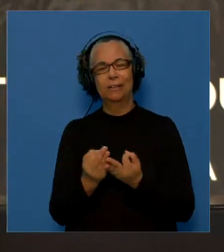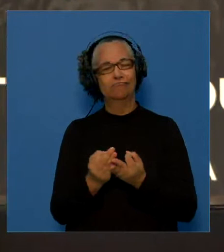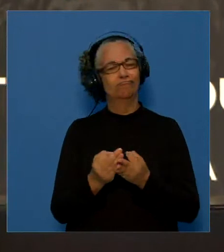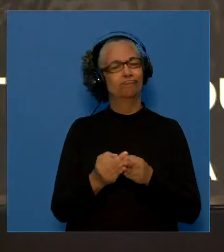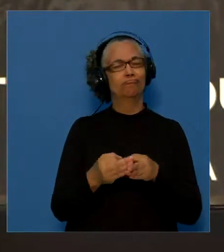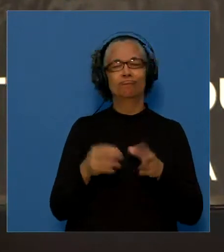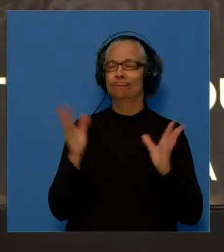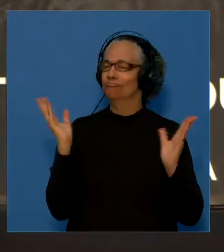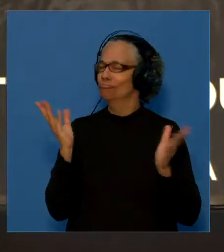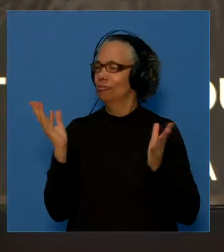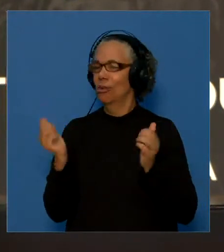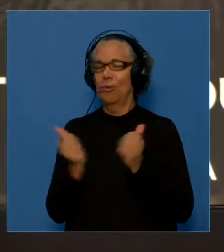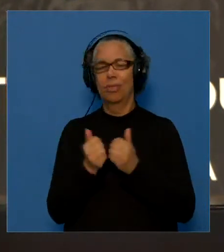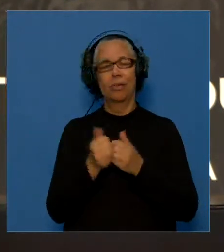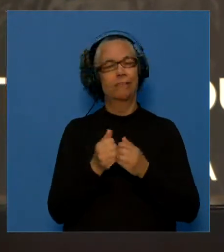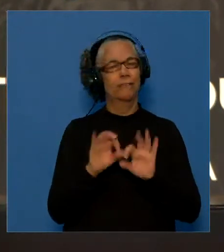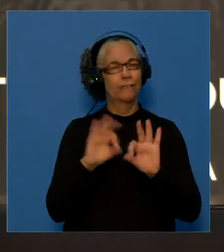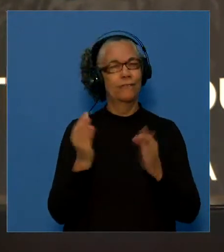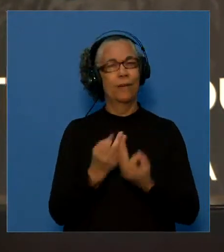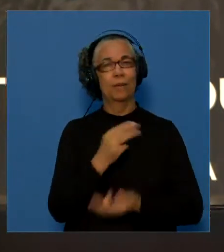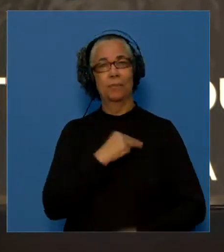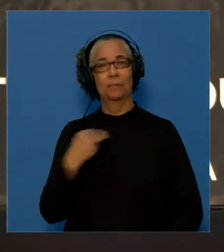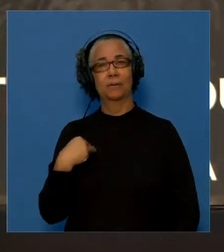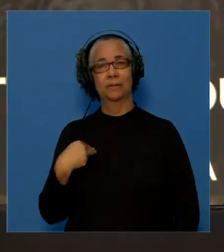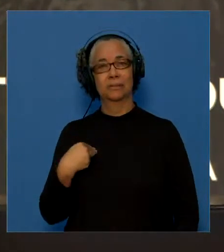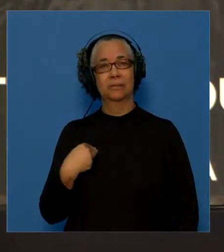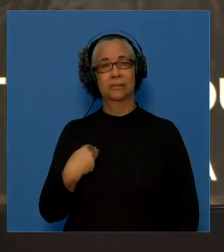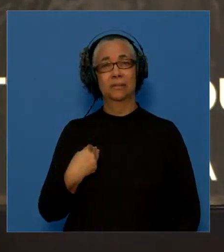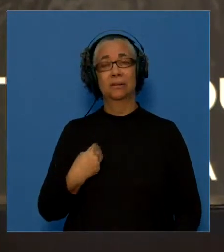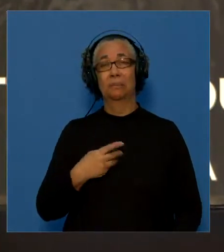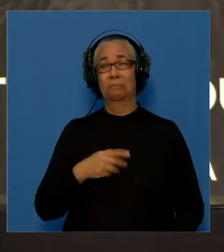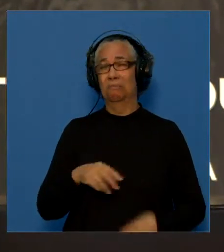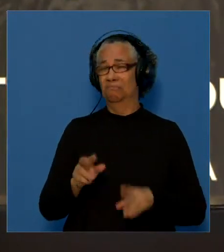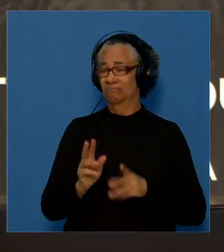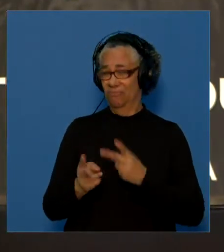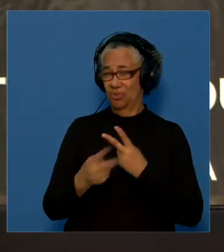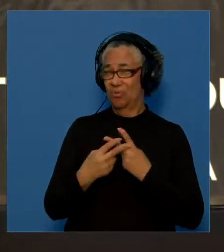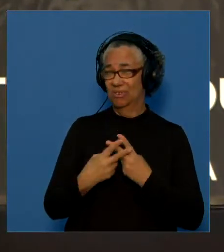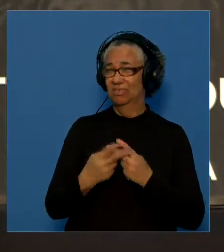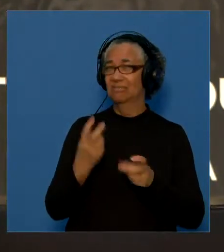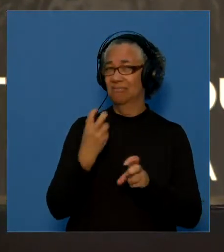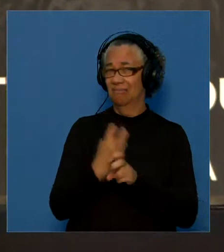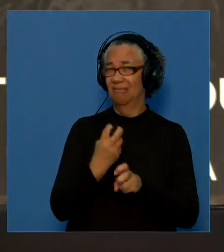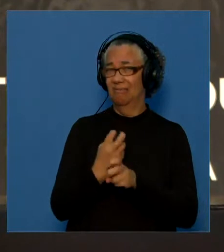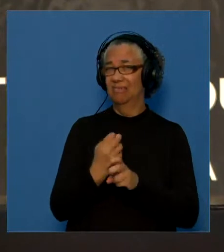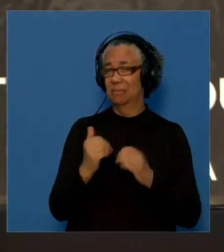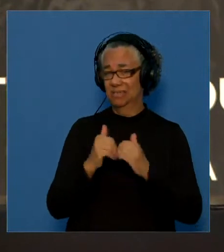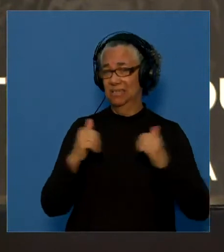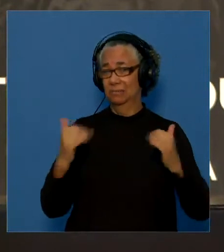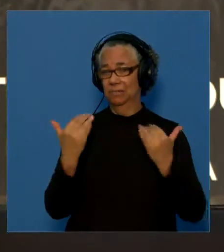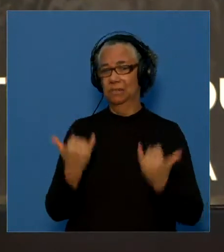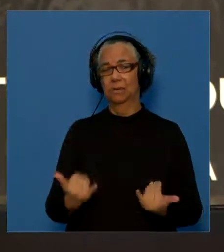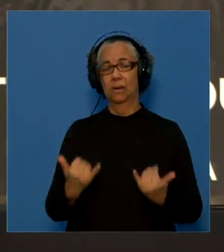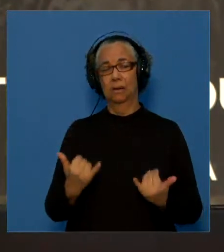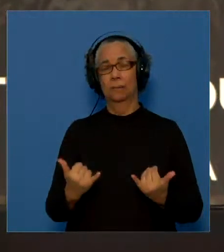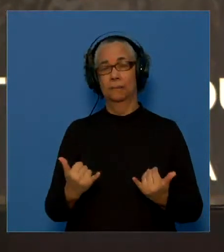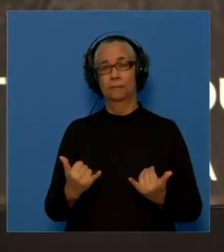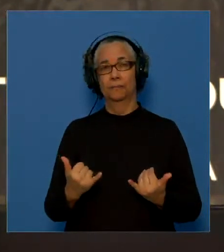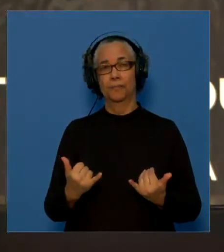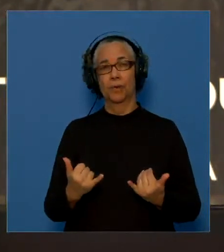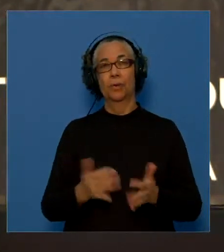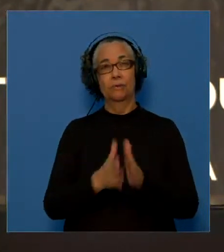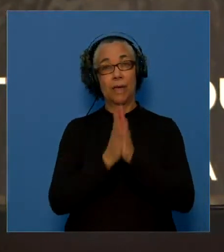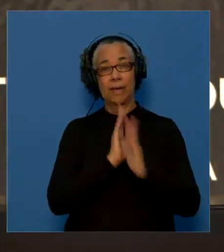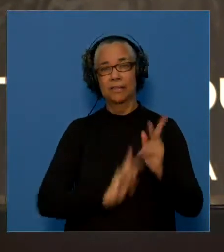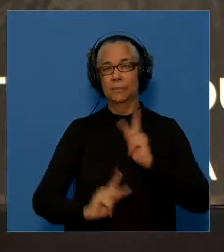ones, making being alone or certainly being quarantined more difficult to bear. Regrettably, as we have had to ask